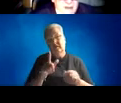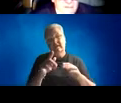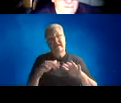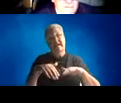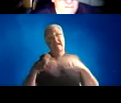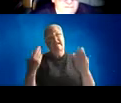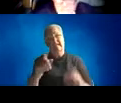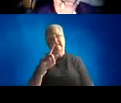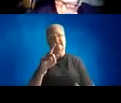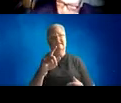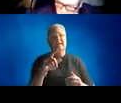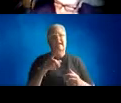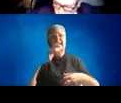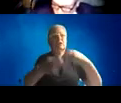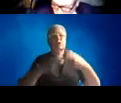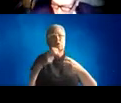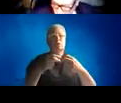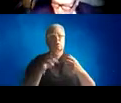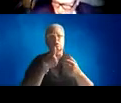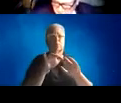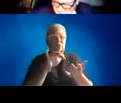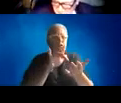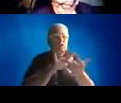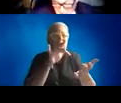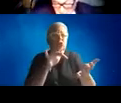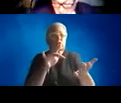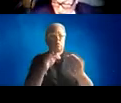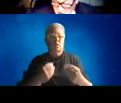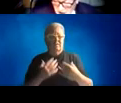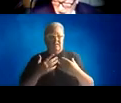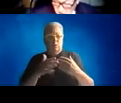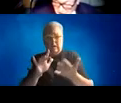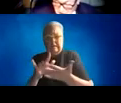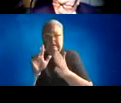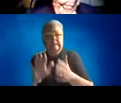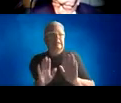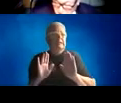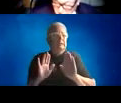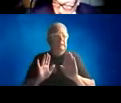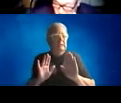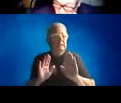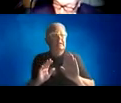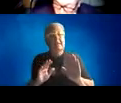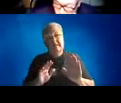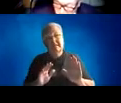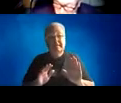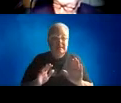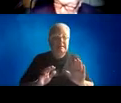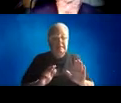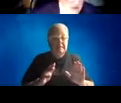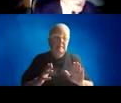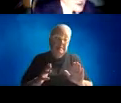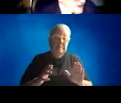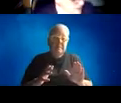with touching or feeling certain or different textures? Yeah, that's one. And I don't think they've even put that in now. They